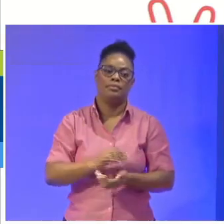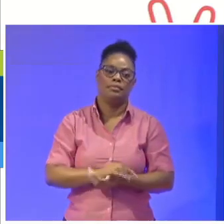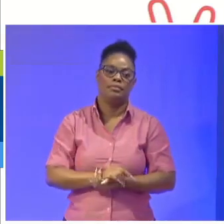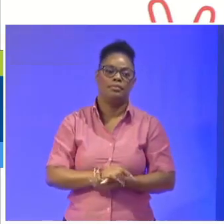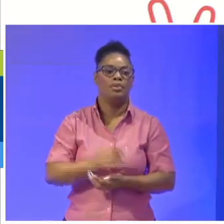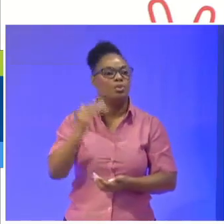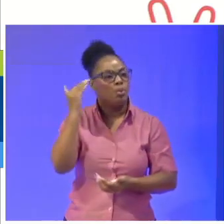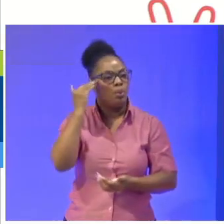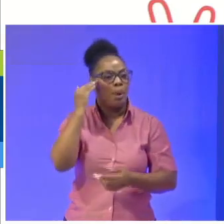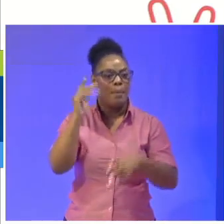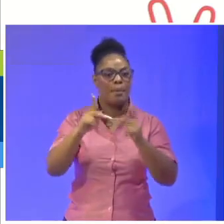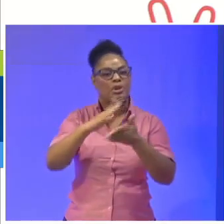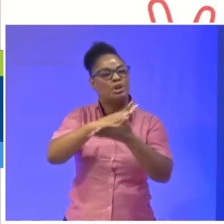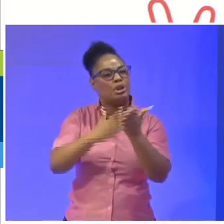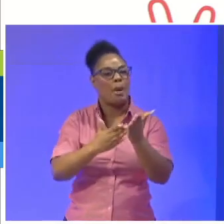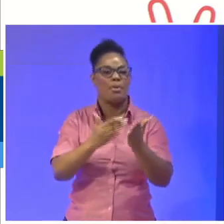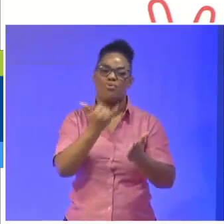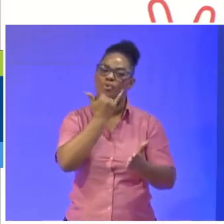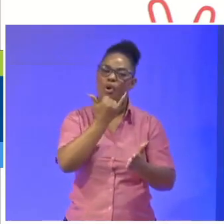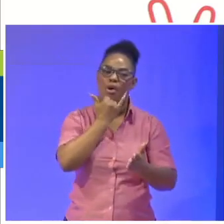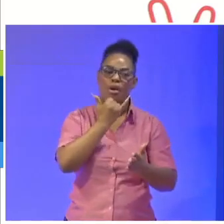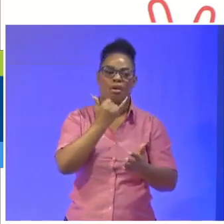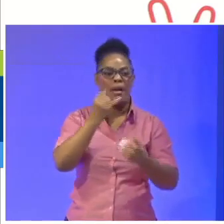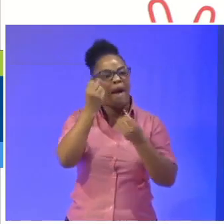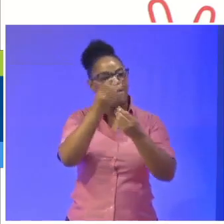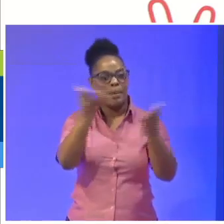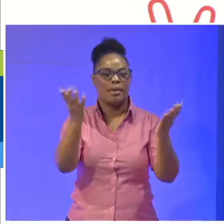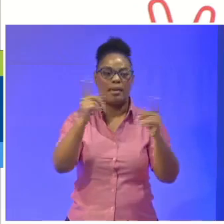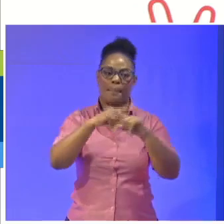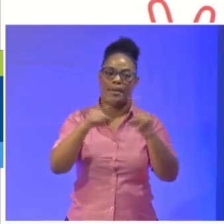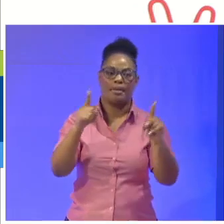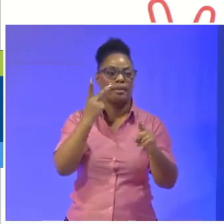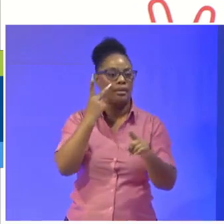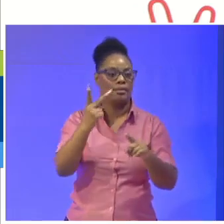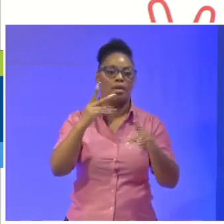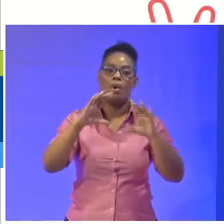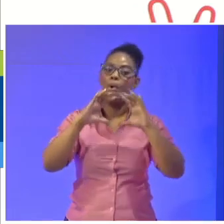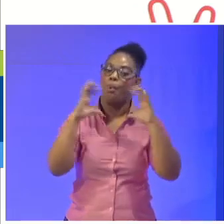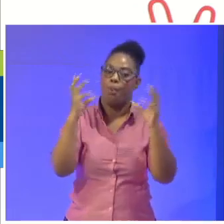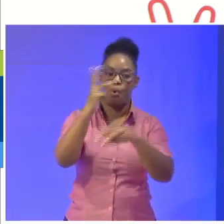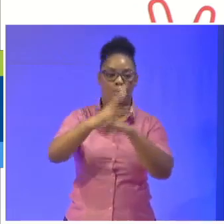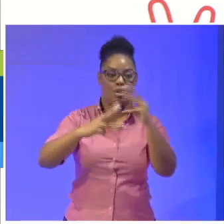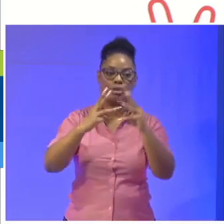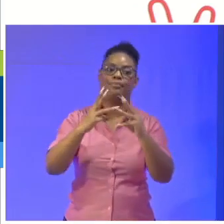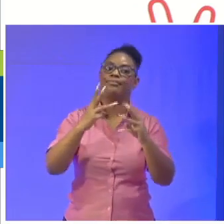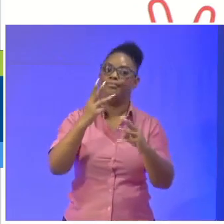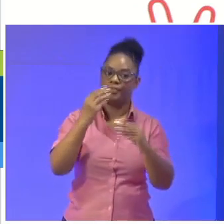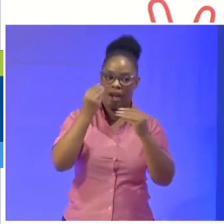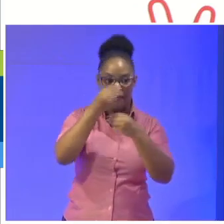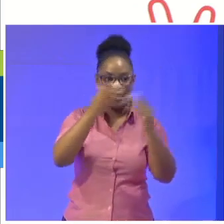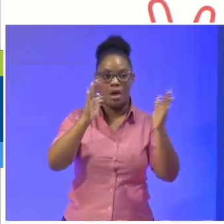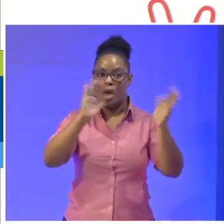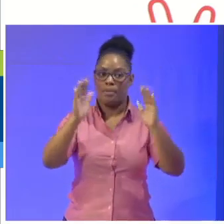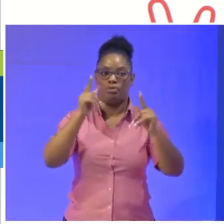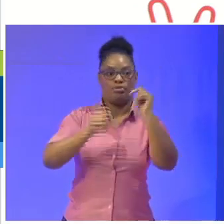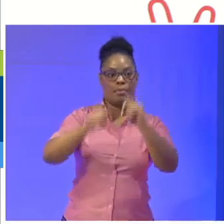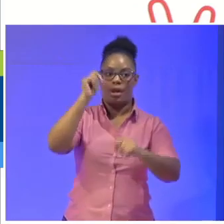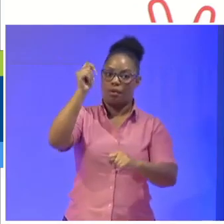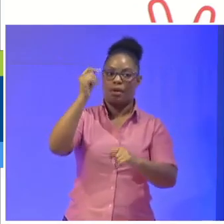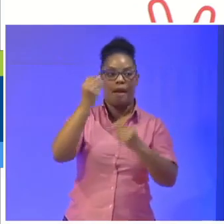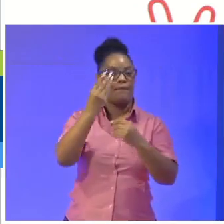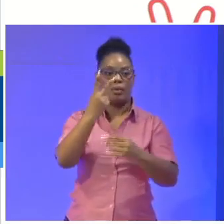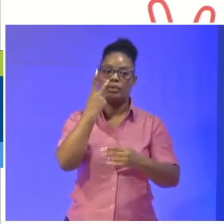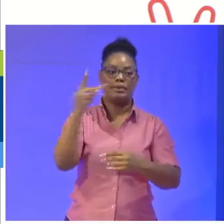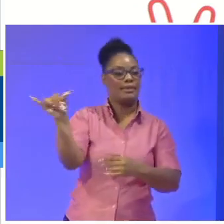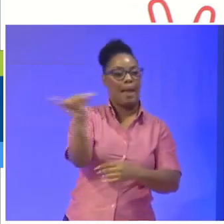that may be circulating, if you look at the global data and then you look at our local data, we see that there's a correspondence. There's a